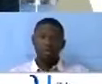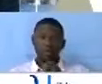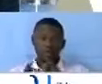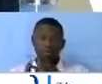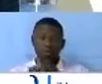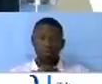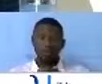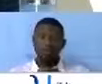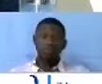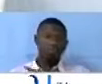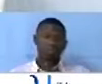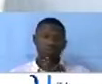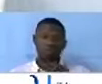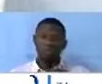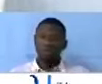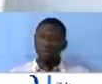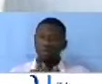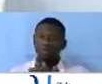be suicide.